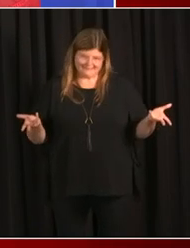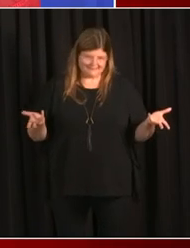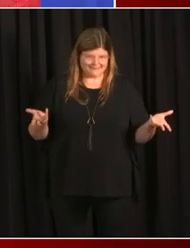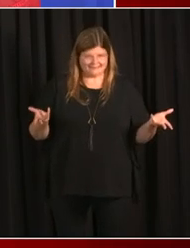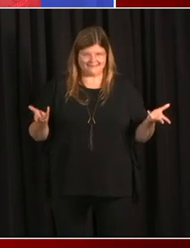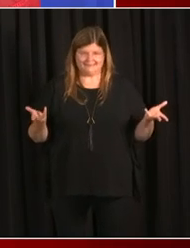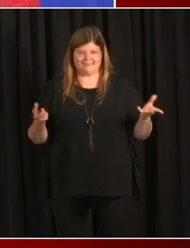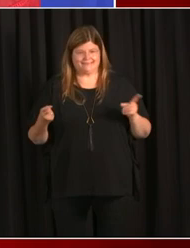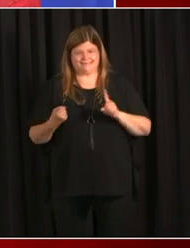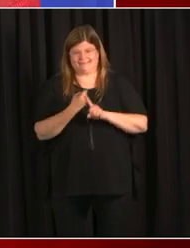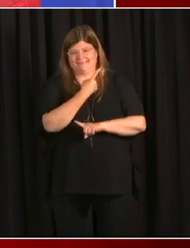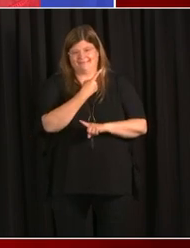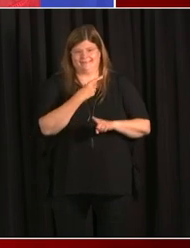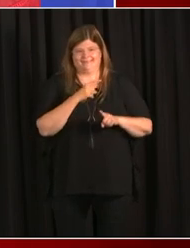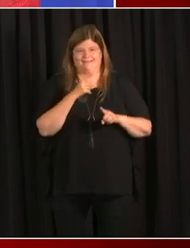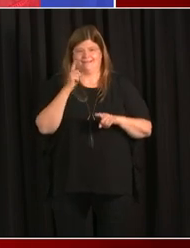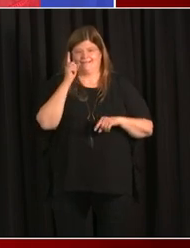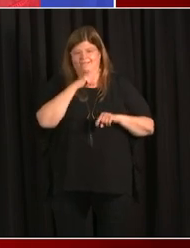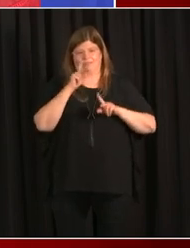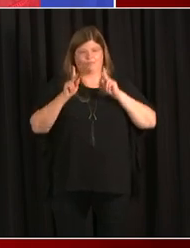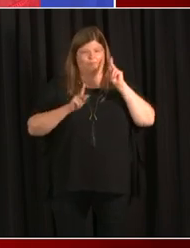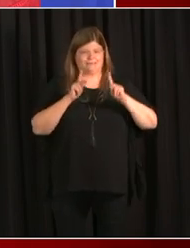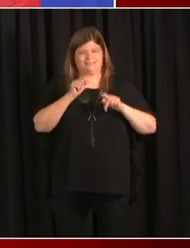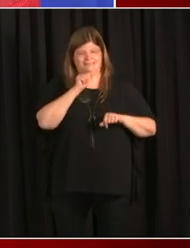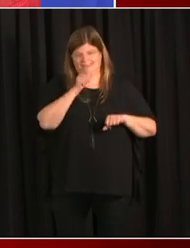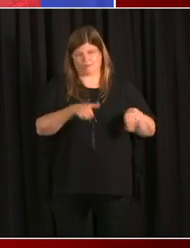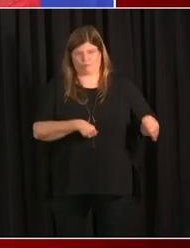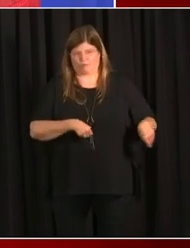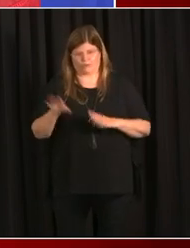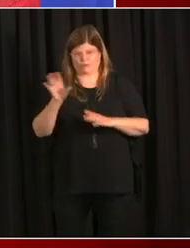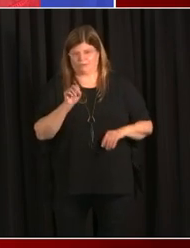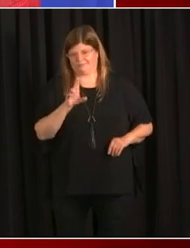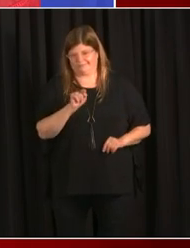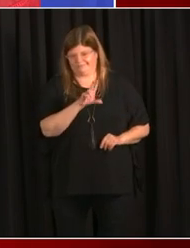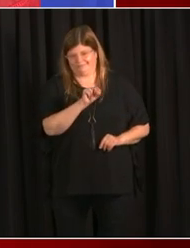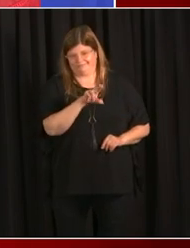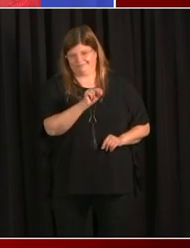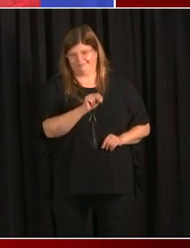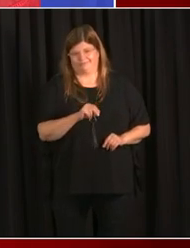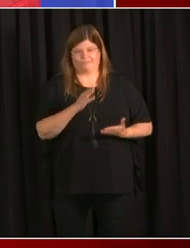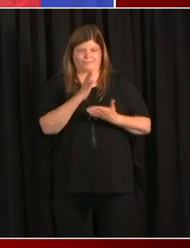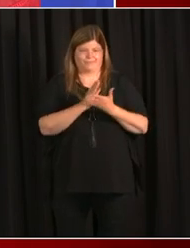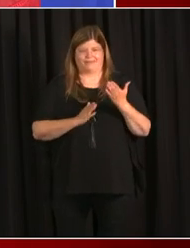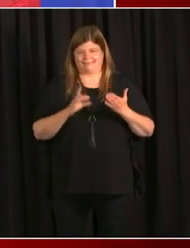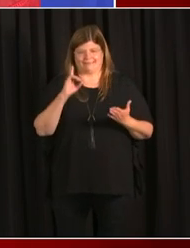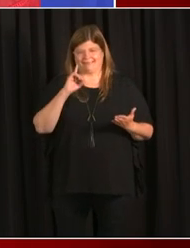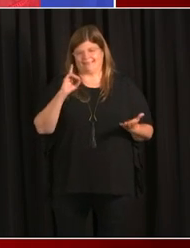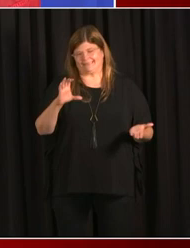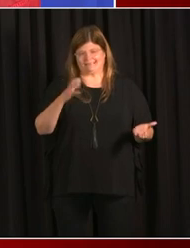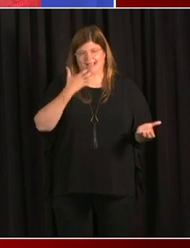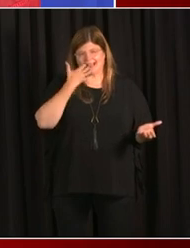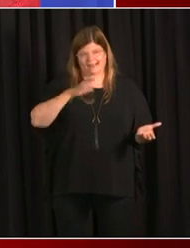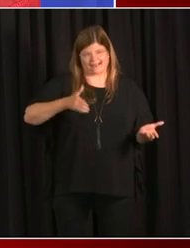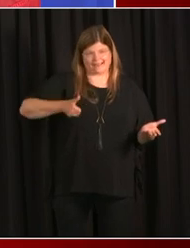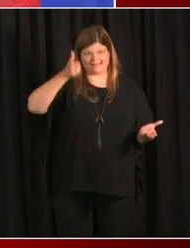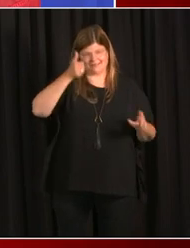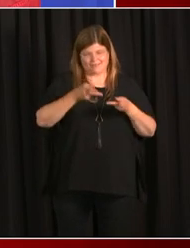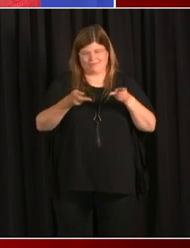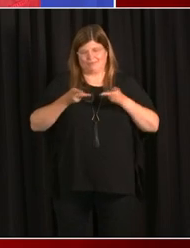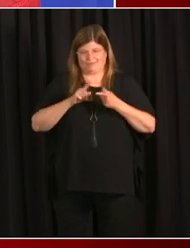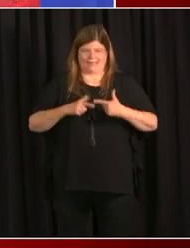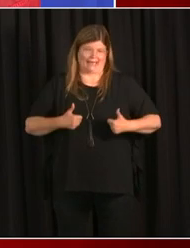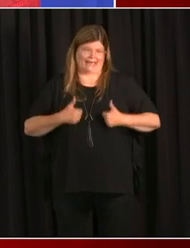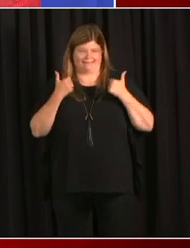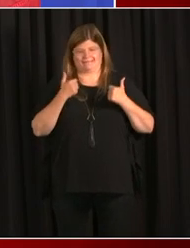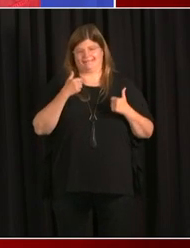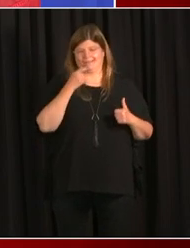erroneous. People are not leaving D.C. in droves. In fact, D.C. is still one of the hottest places to live in America. And the Chuck